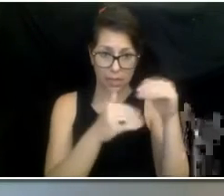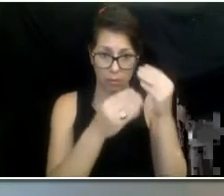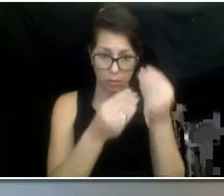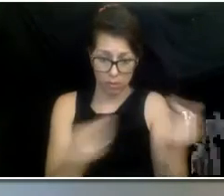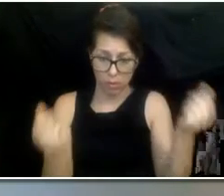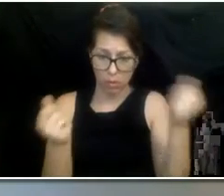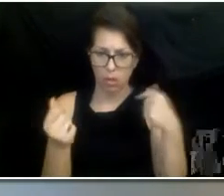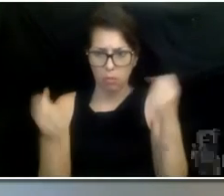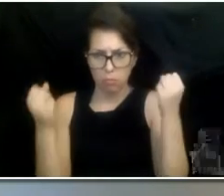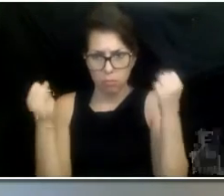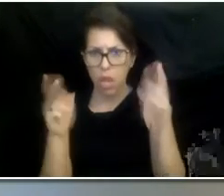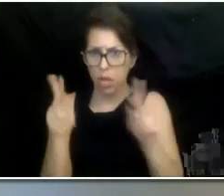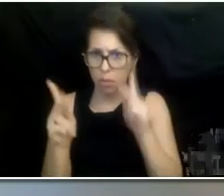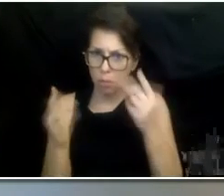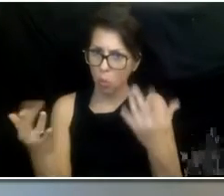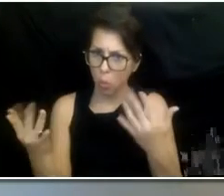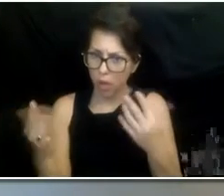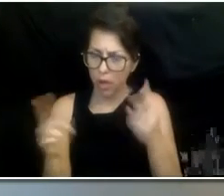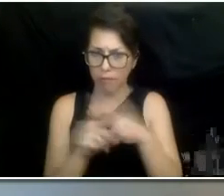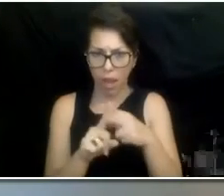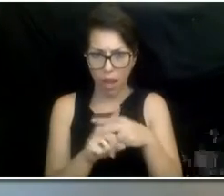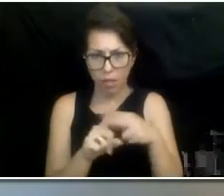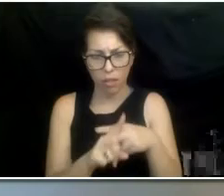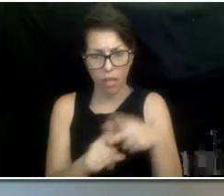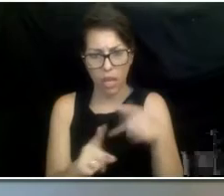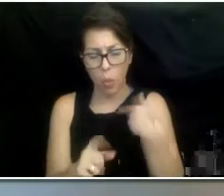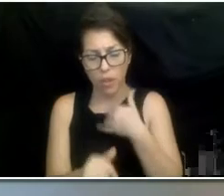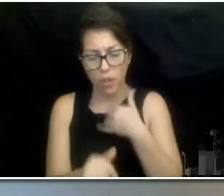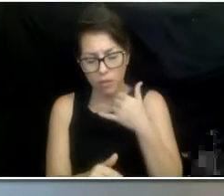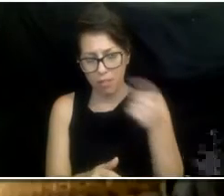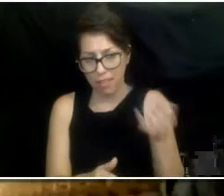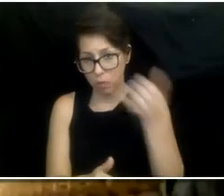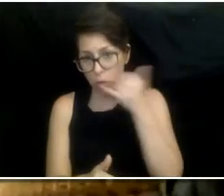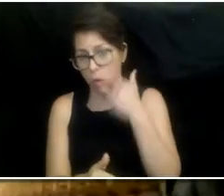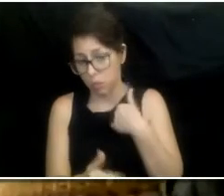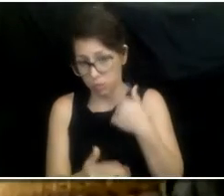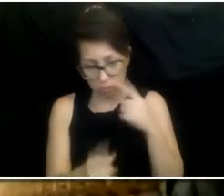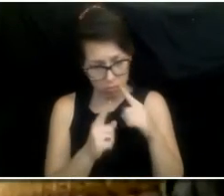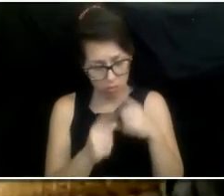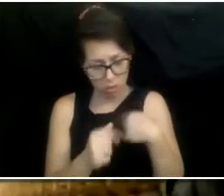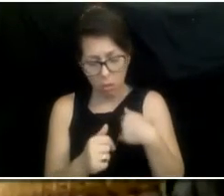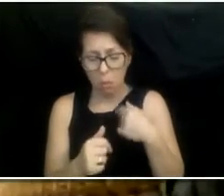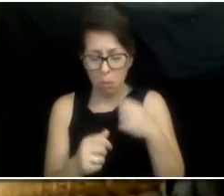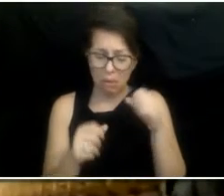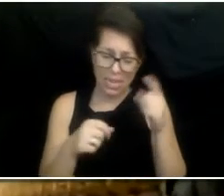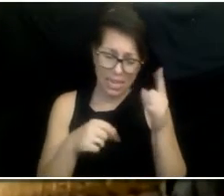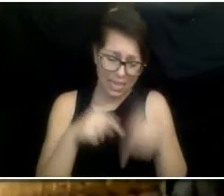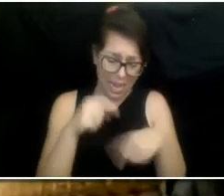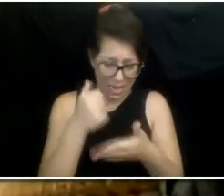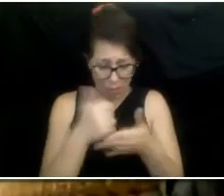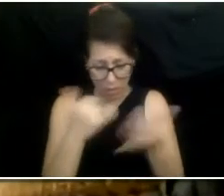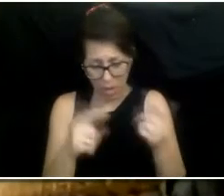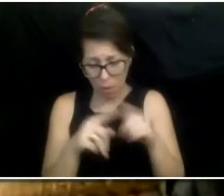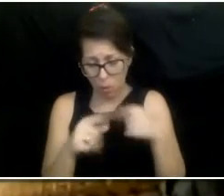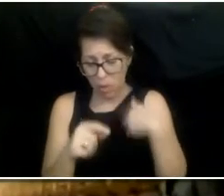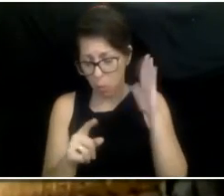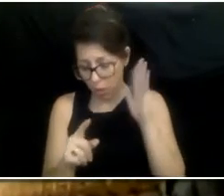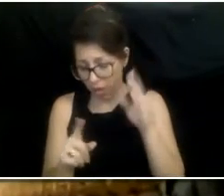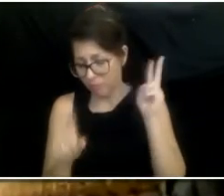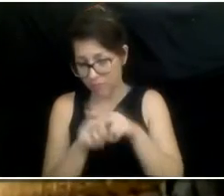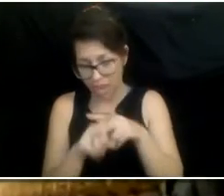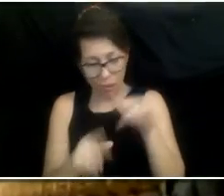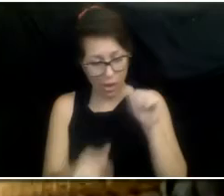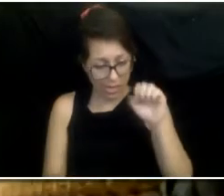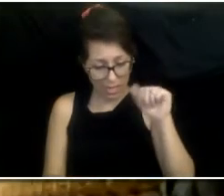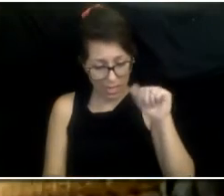number of filings that start coming in but we need the resources so so in terms of resources it it it it's it